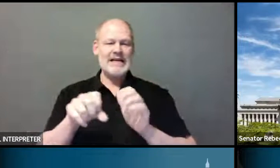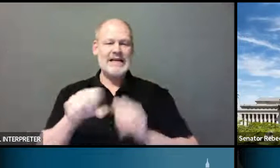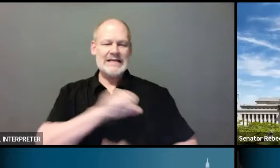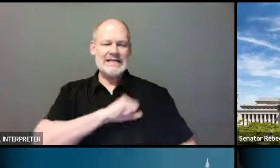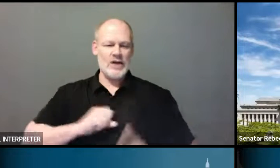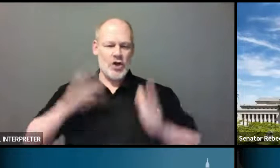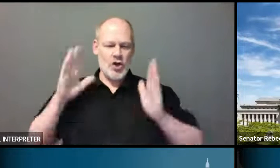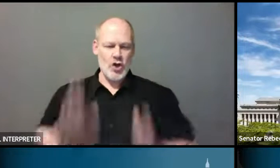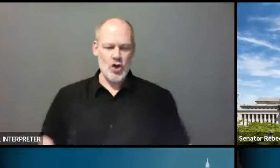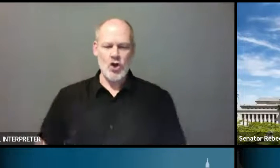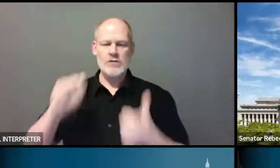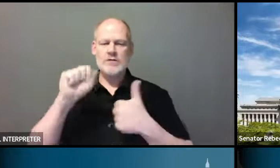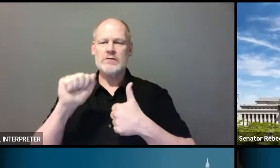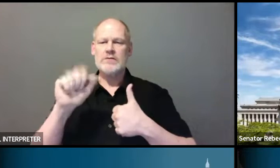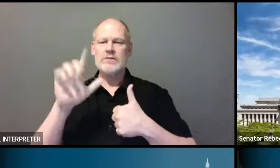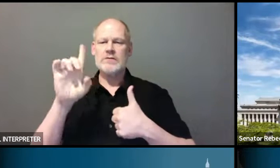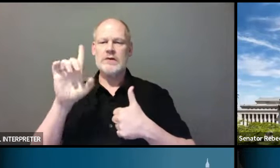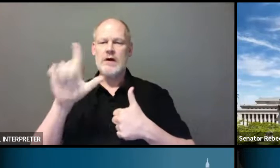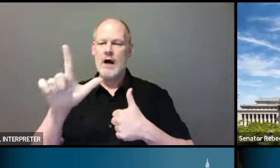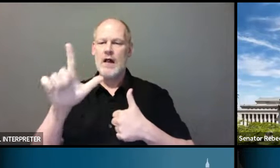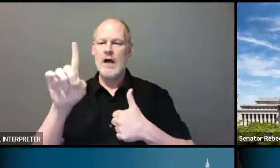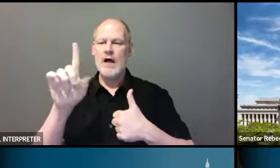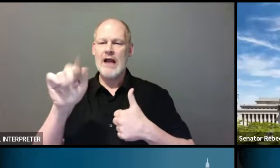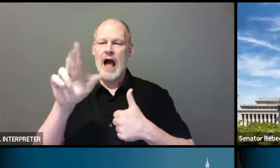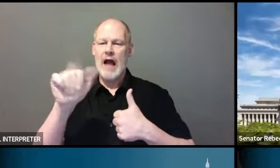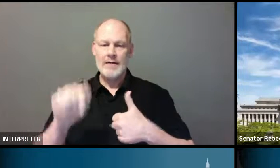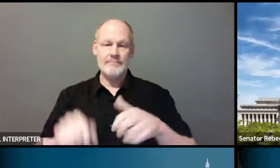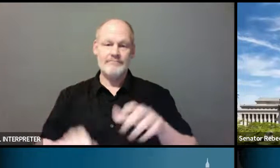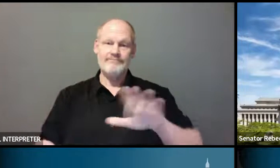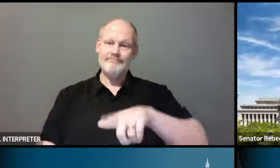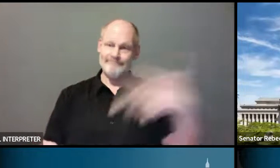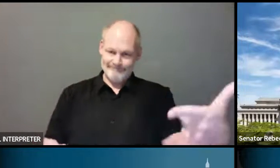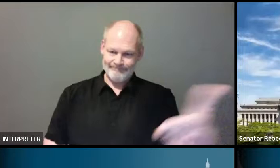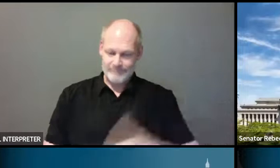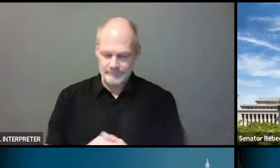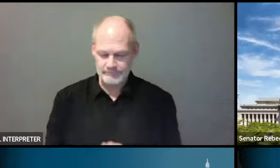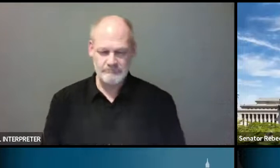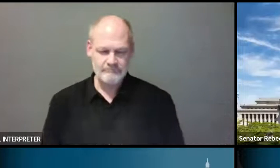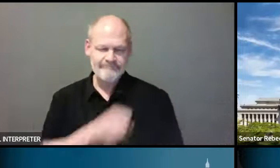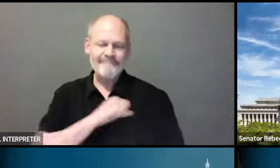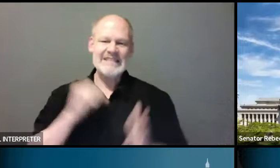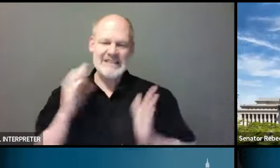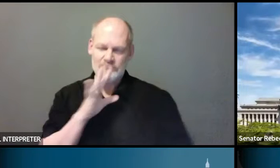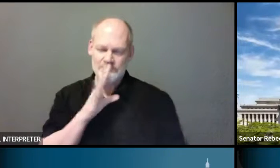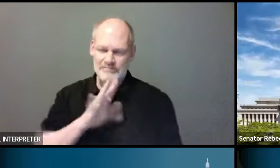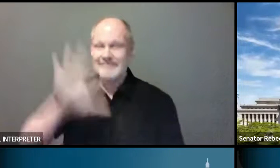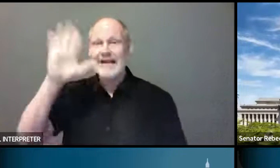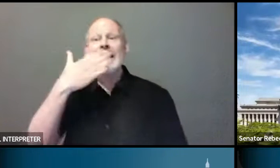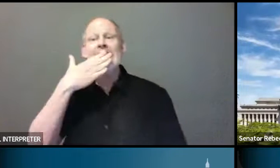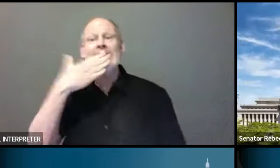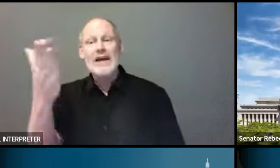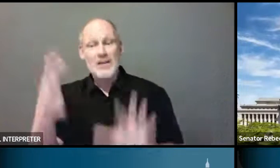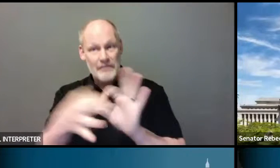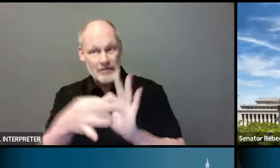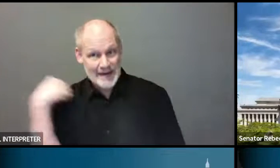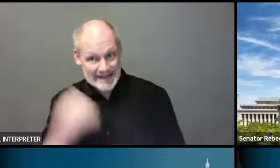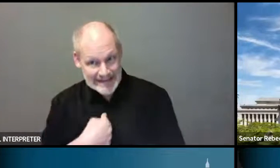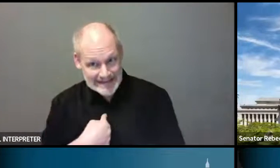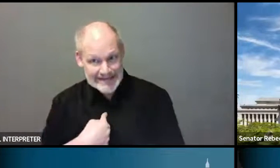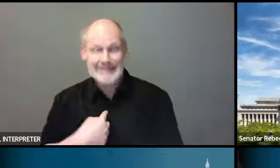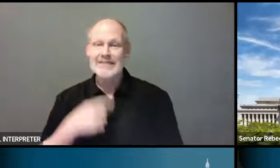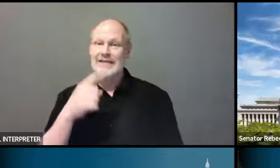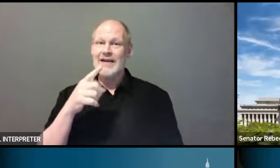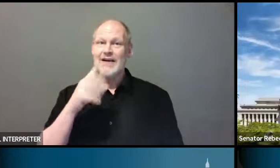Great. Thank you so much, Emily. And thank you to everyone that is joining us today. I really appreciate you taking time on a